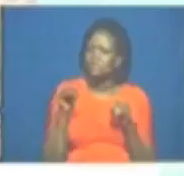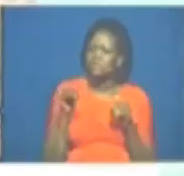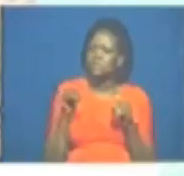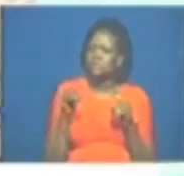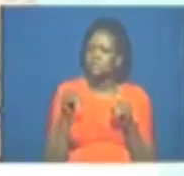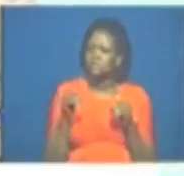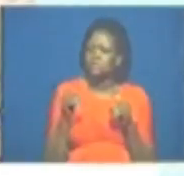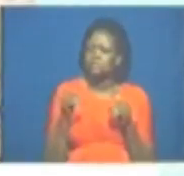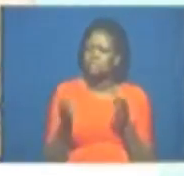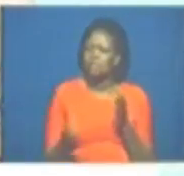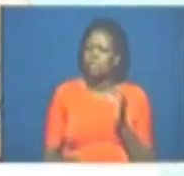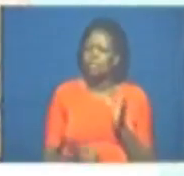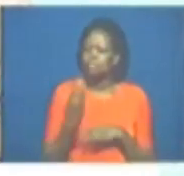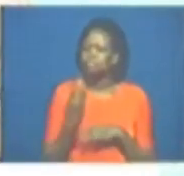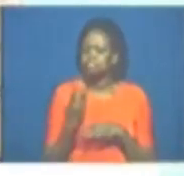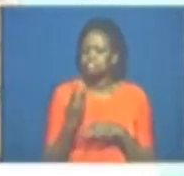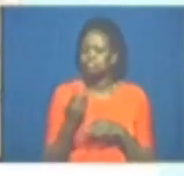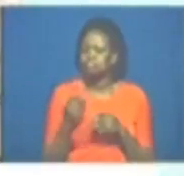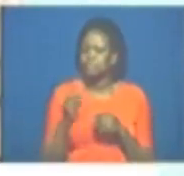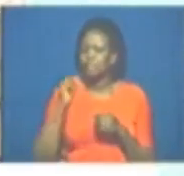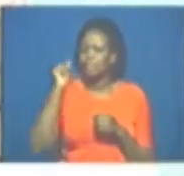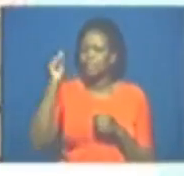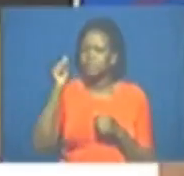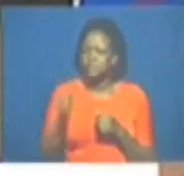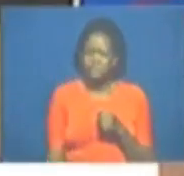political mileage.